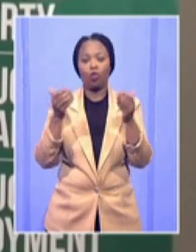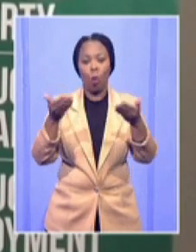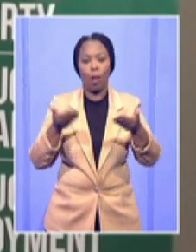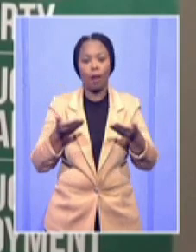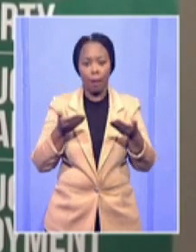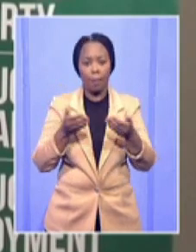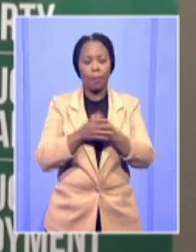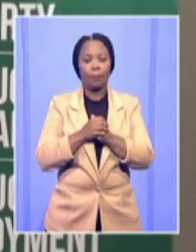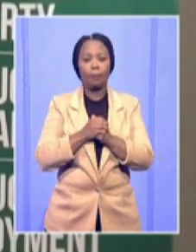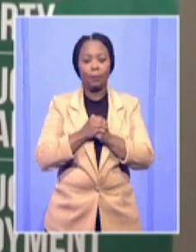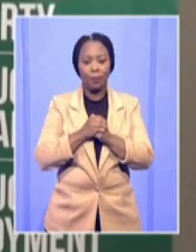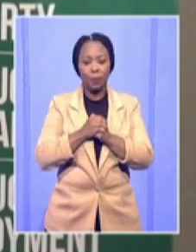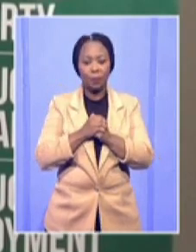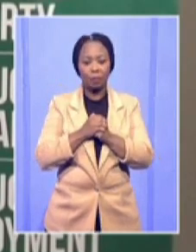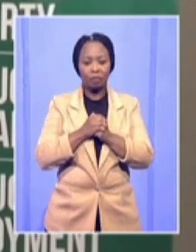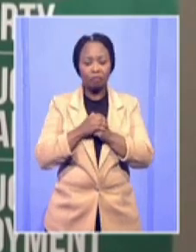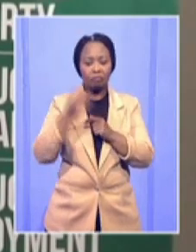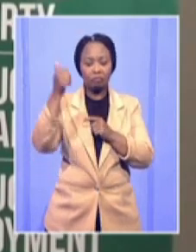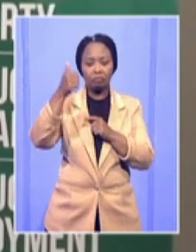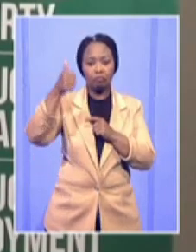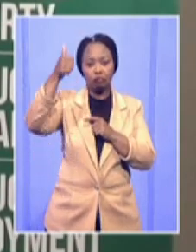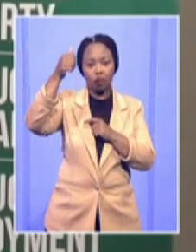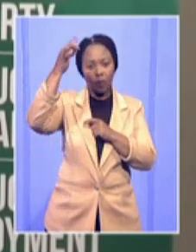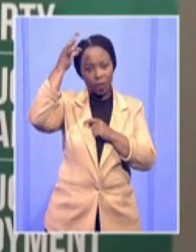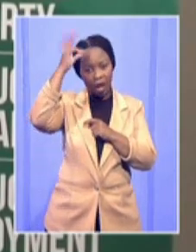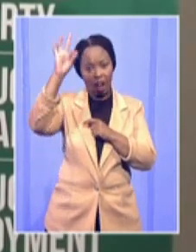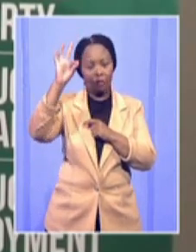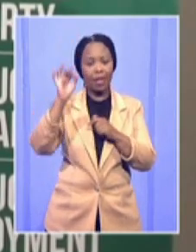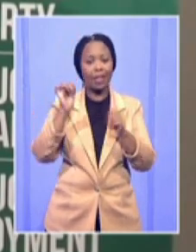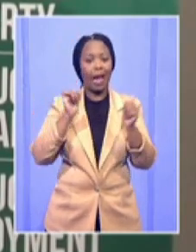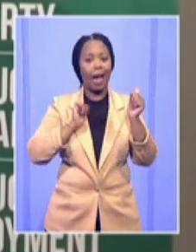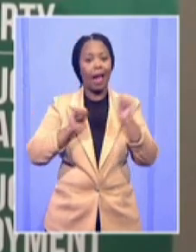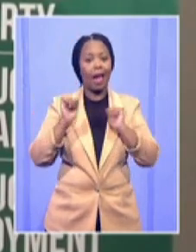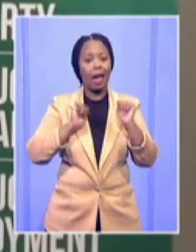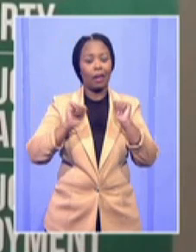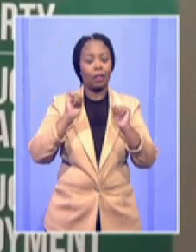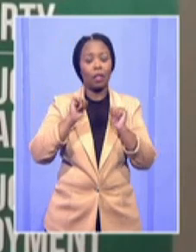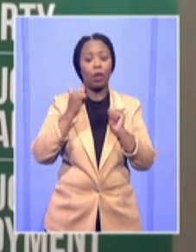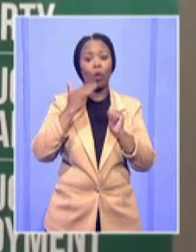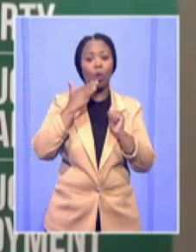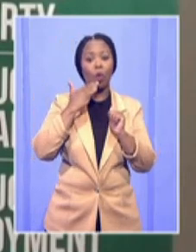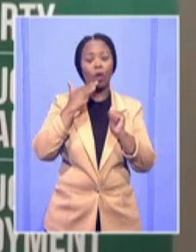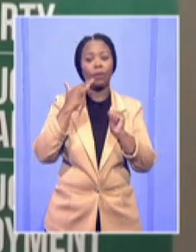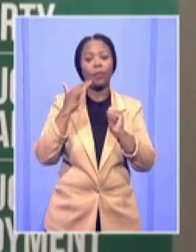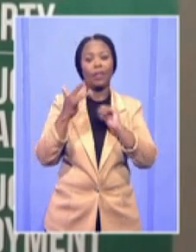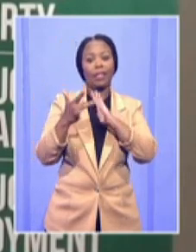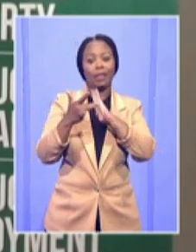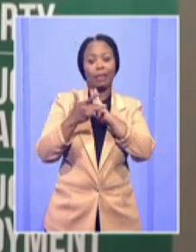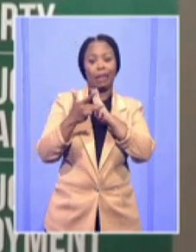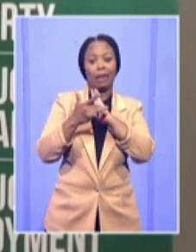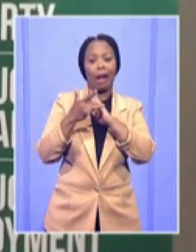Acting Head of Government, who is the Acting Head of Government Technical Advisory Center,